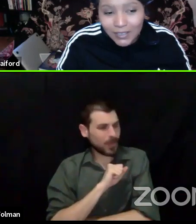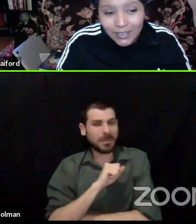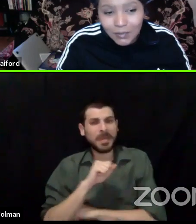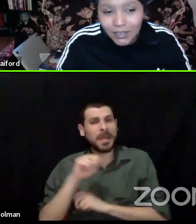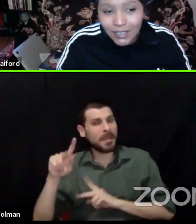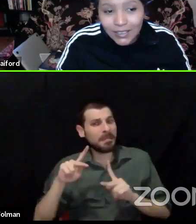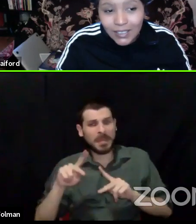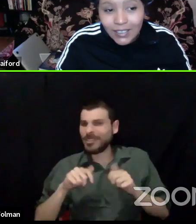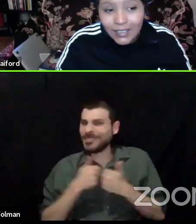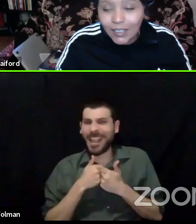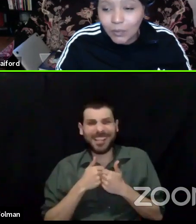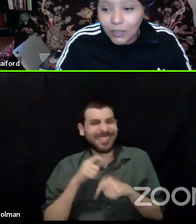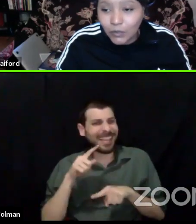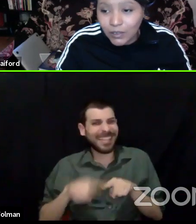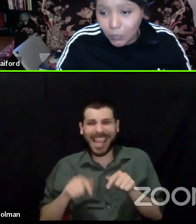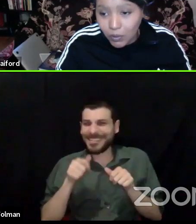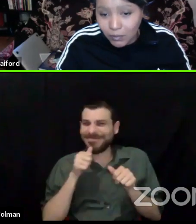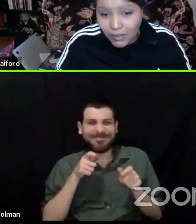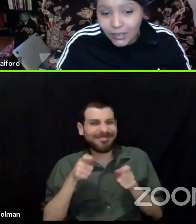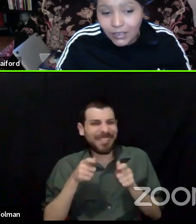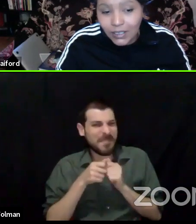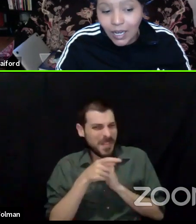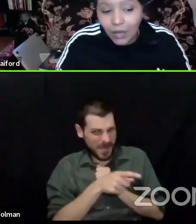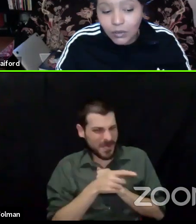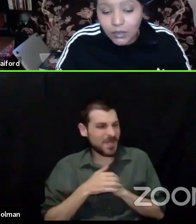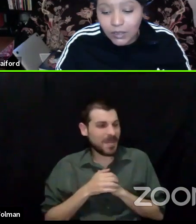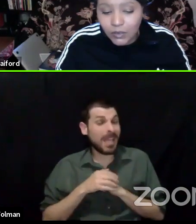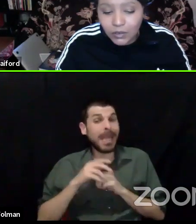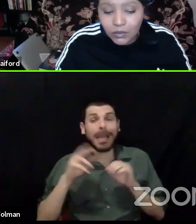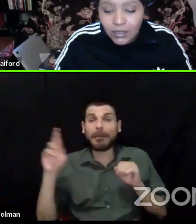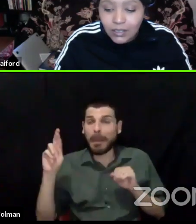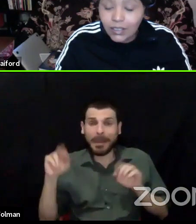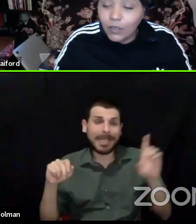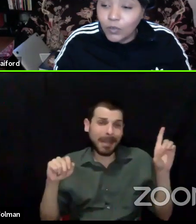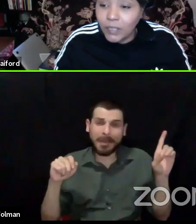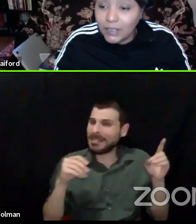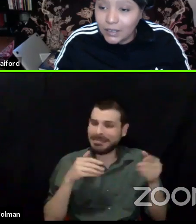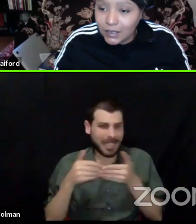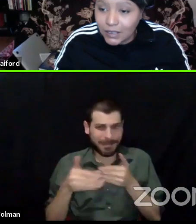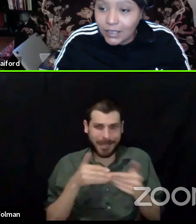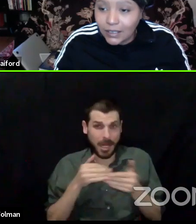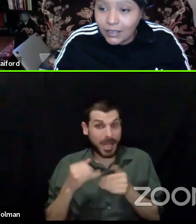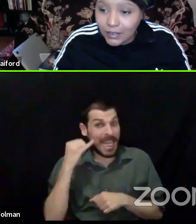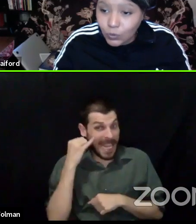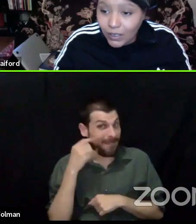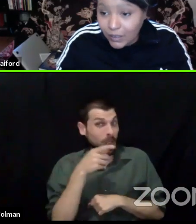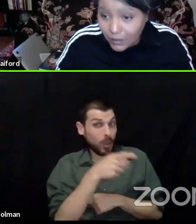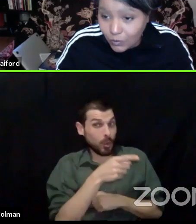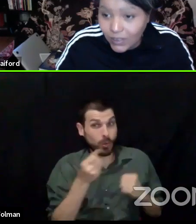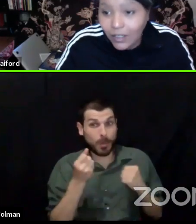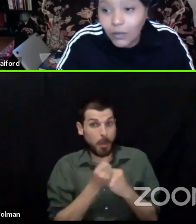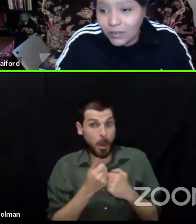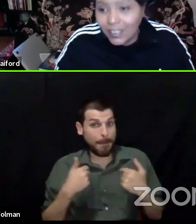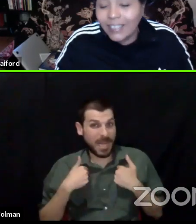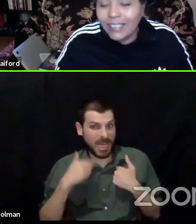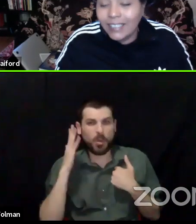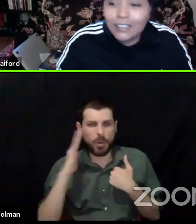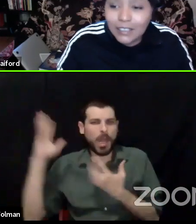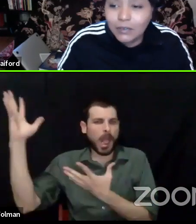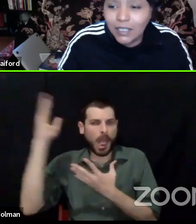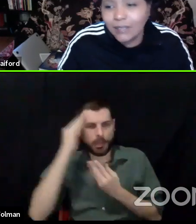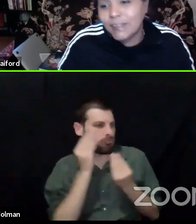can't beat the Democrats. He said, but if you support me, he said, I will give you the information you're seeking because we hear you. We know, like